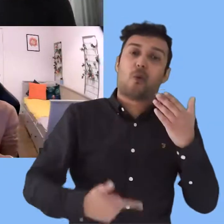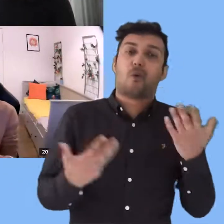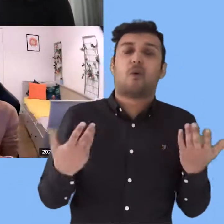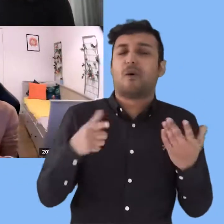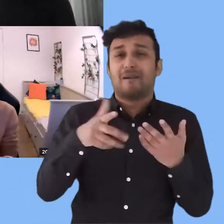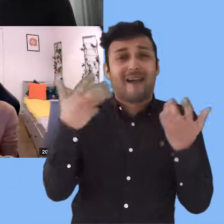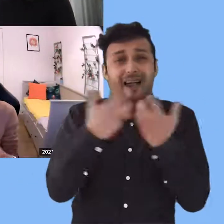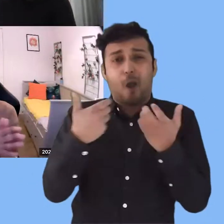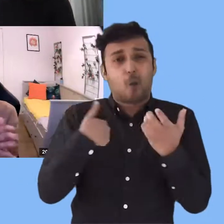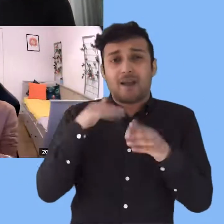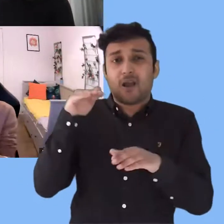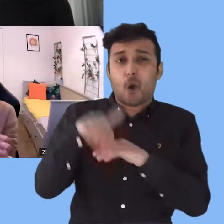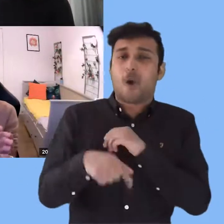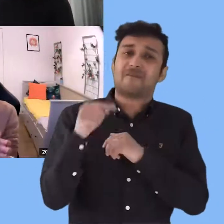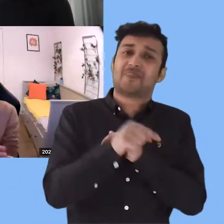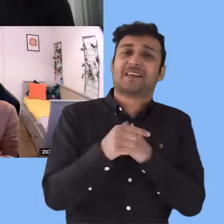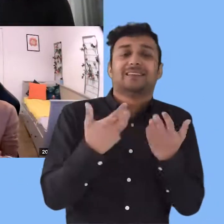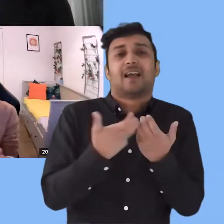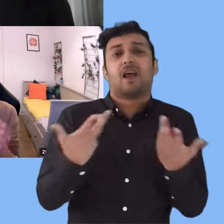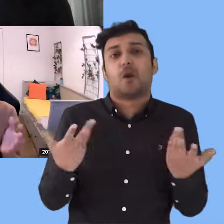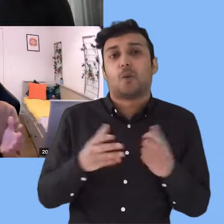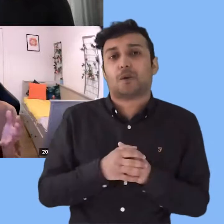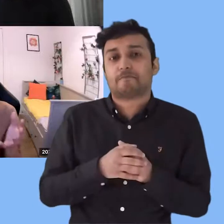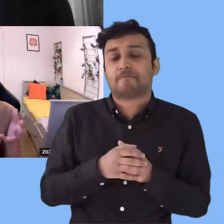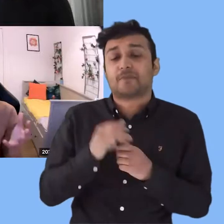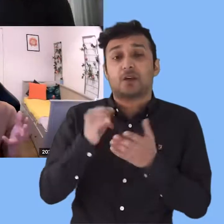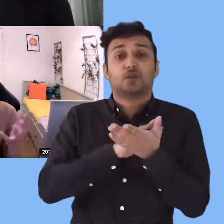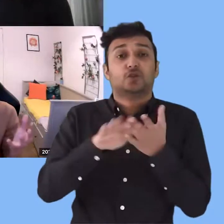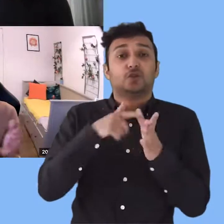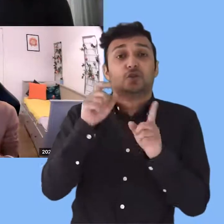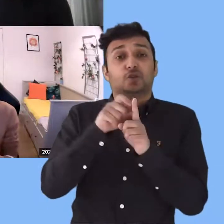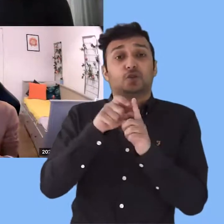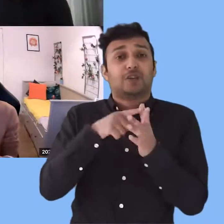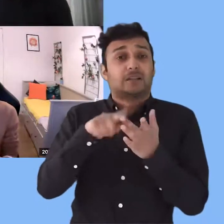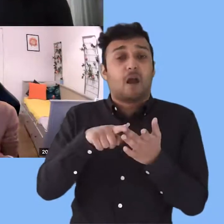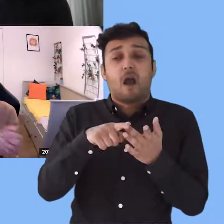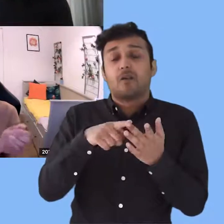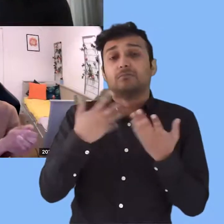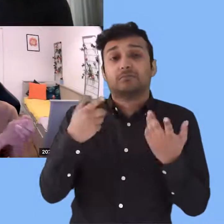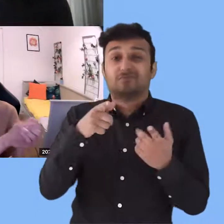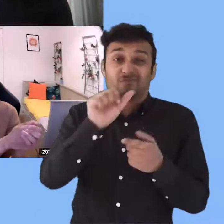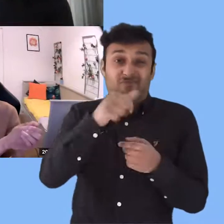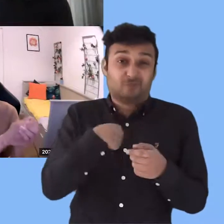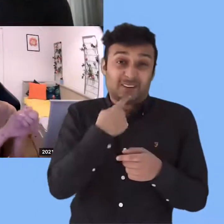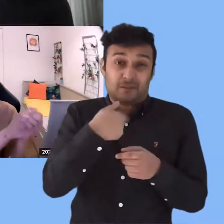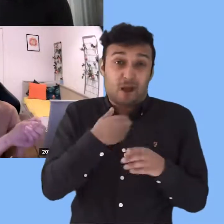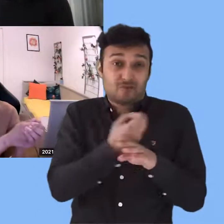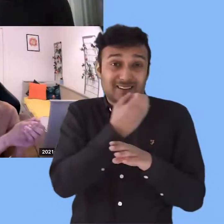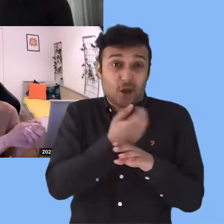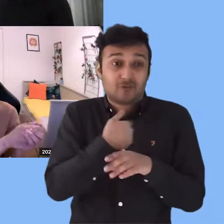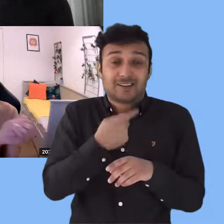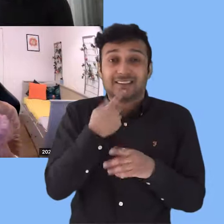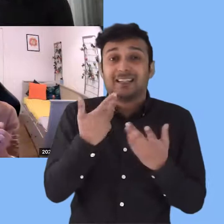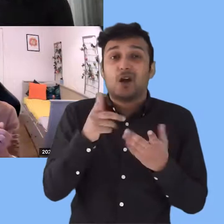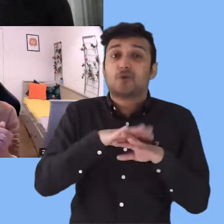box, and I'm not going to give you kind of resources to go away. And some people might read that negatively, but I'm really happy to share with you my slides and my